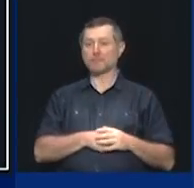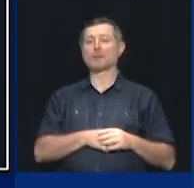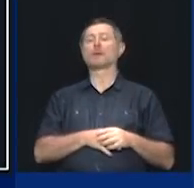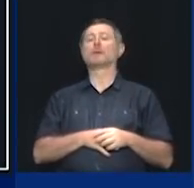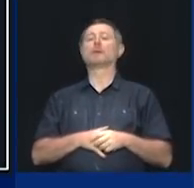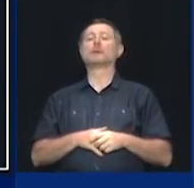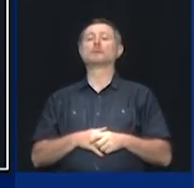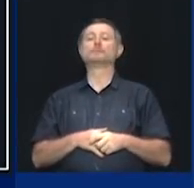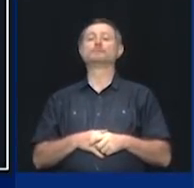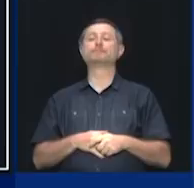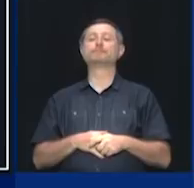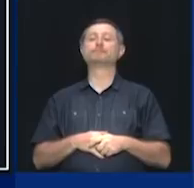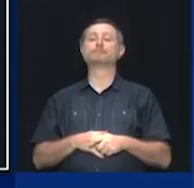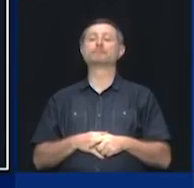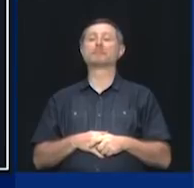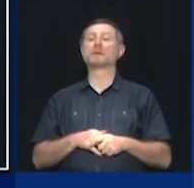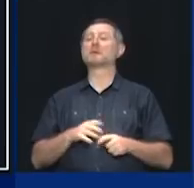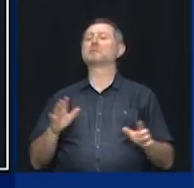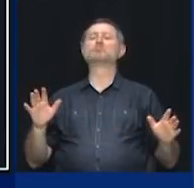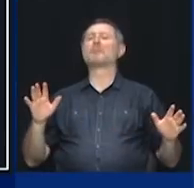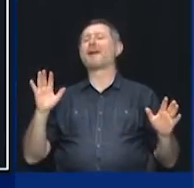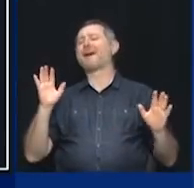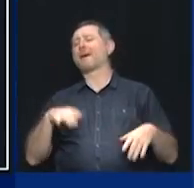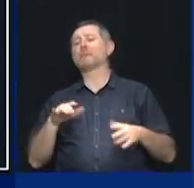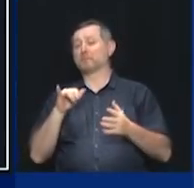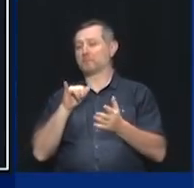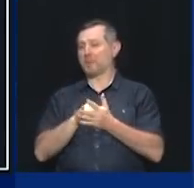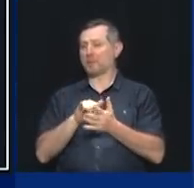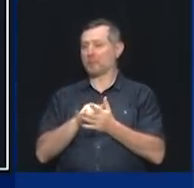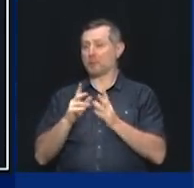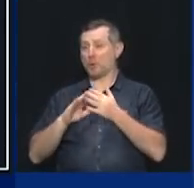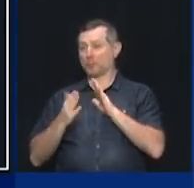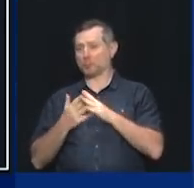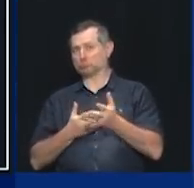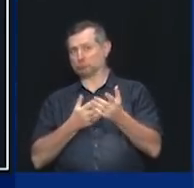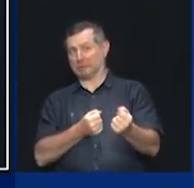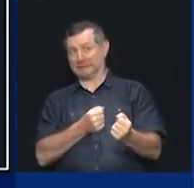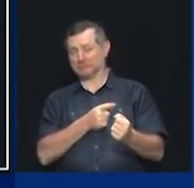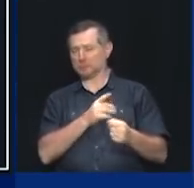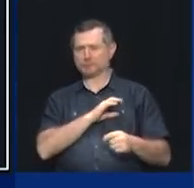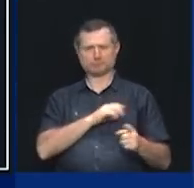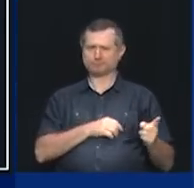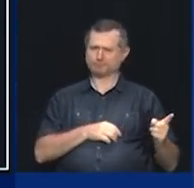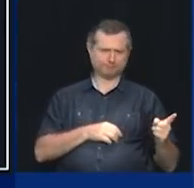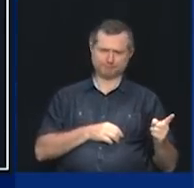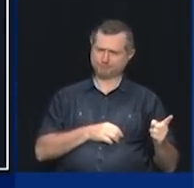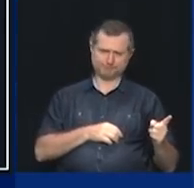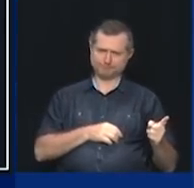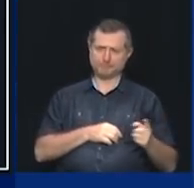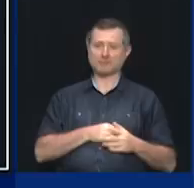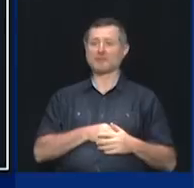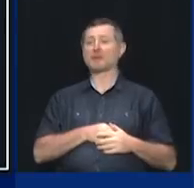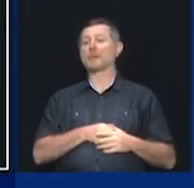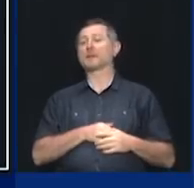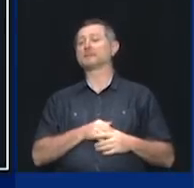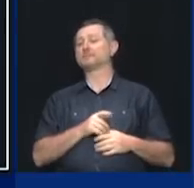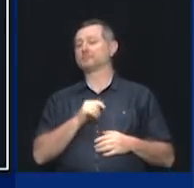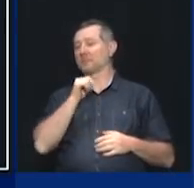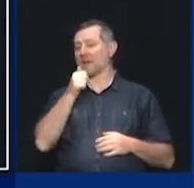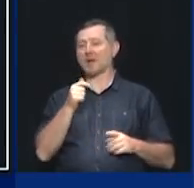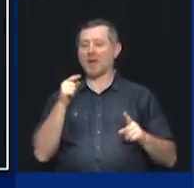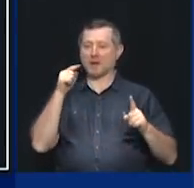You are not going to get the community to trust the police again until they see